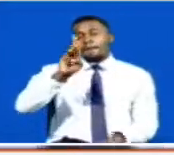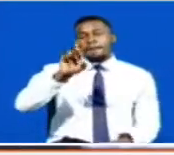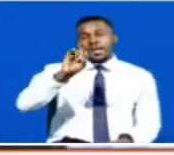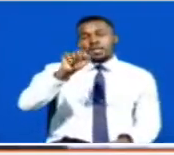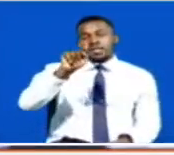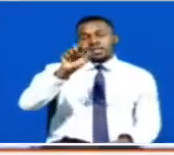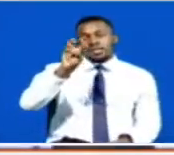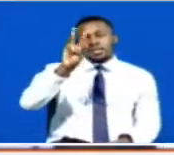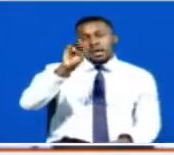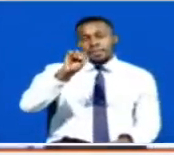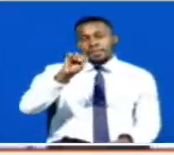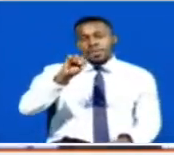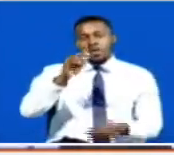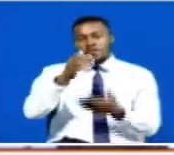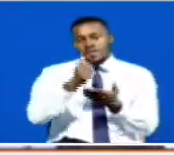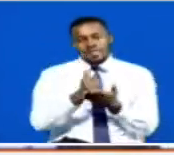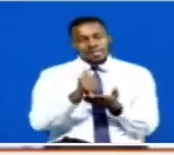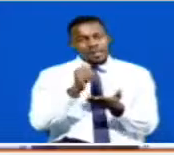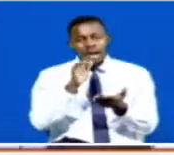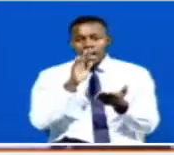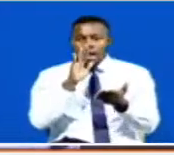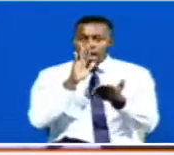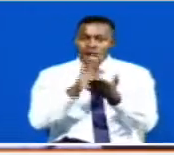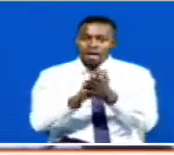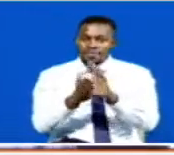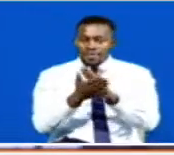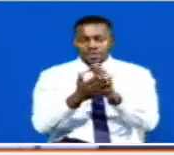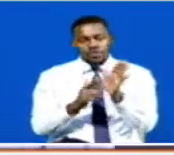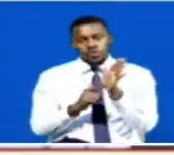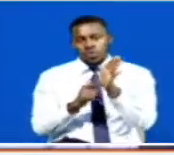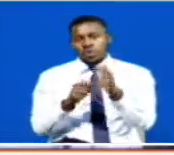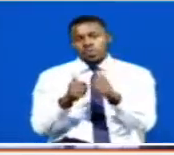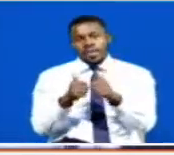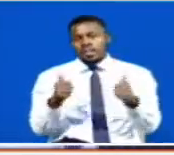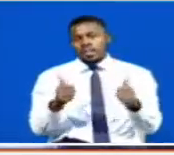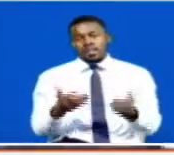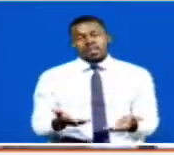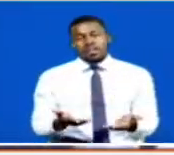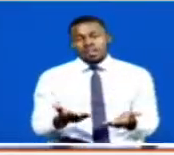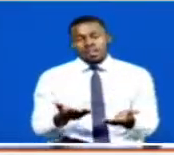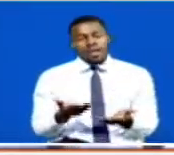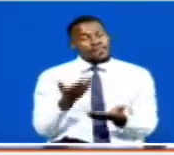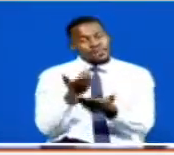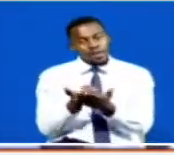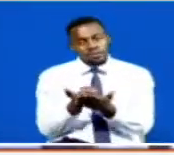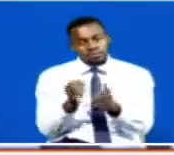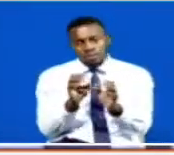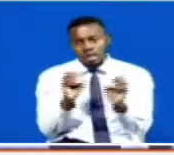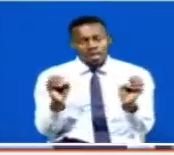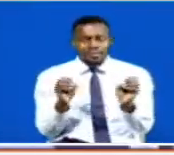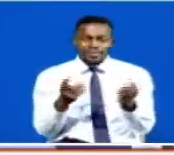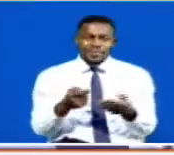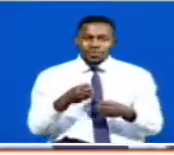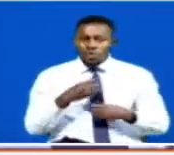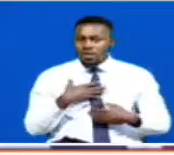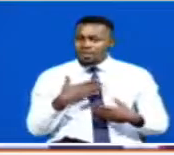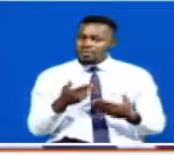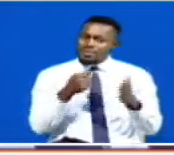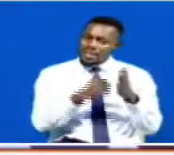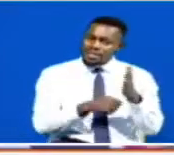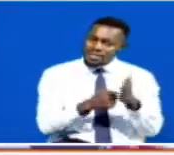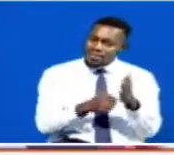offices, there's nothing that has been deducted. Nothing that has been remitted there. So we wonder, if this money is not with